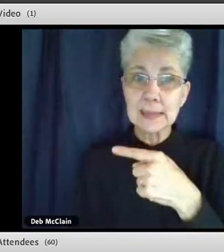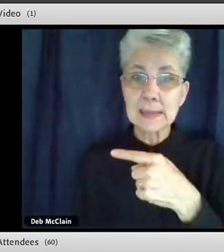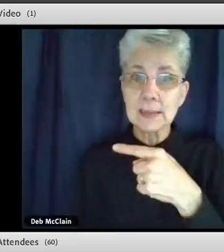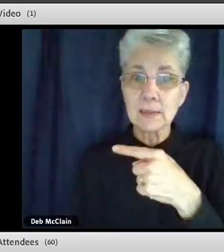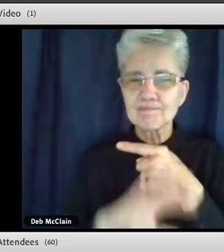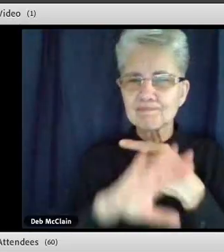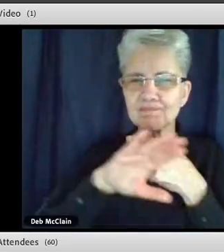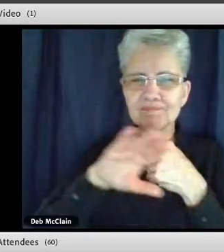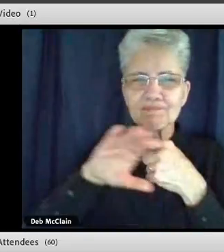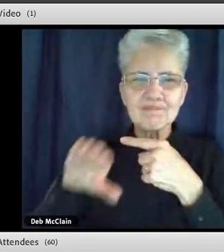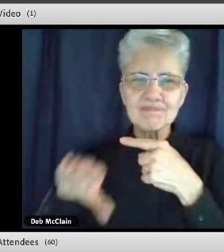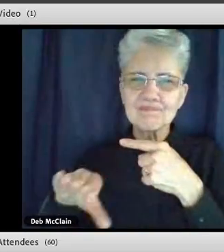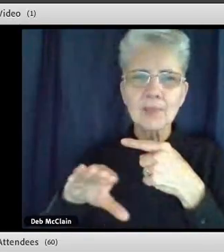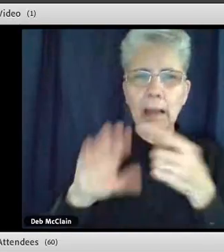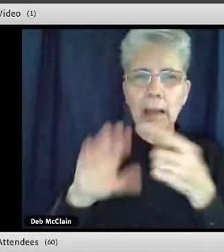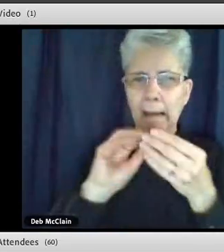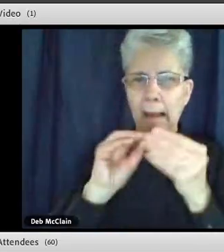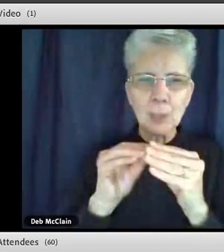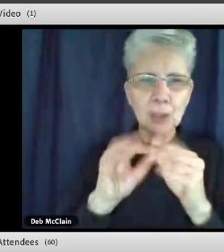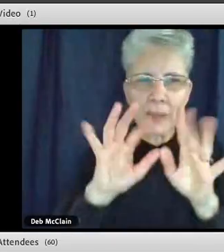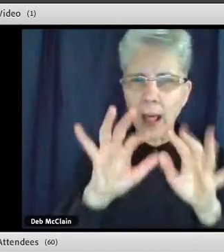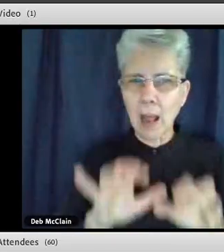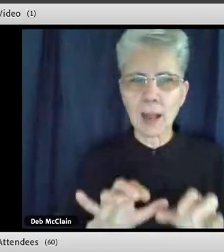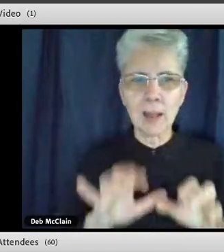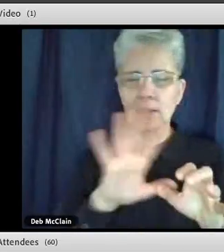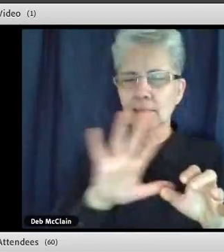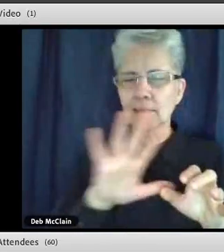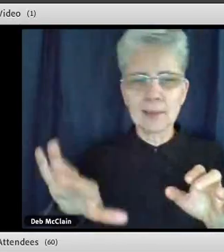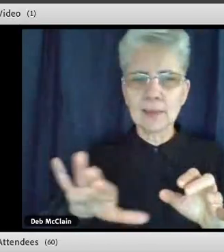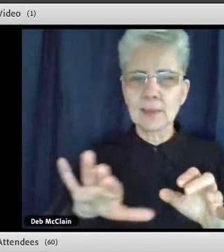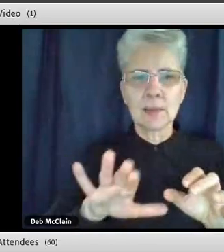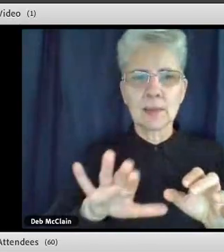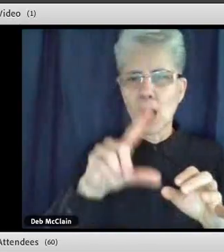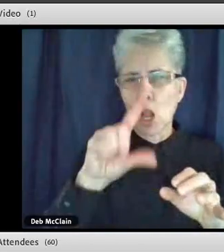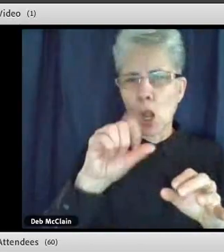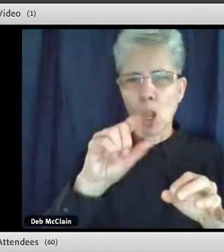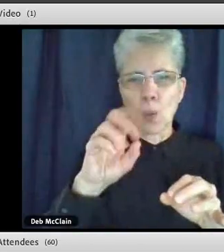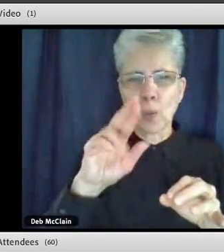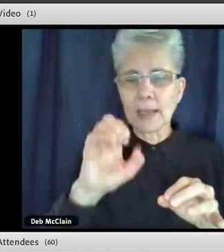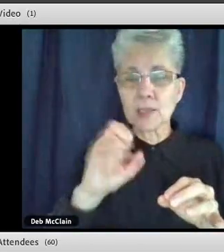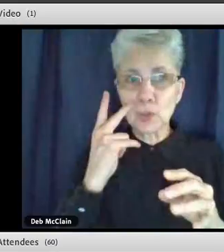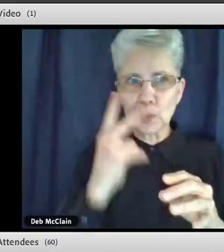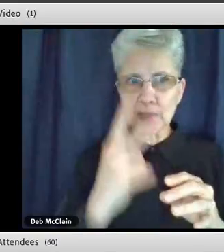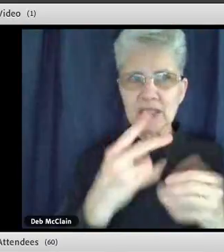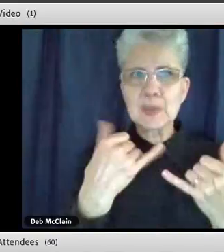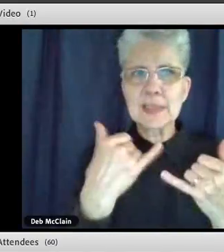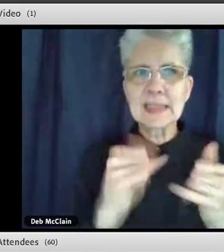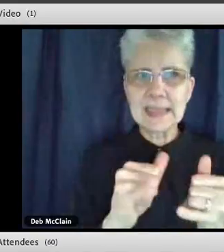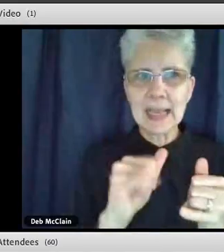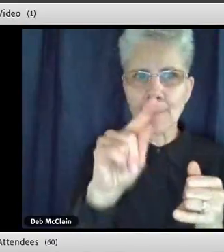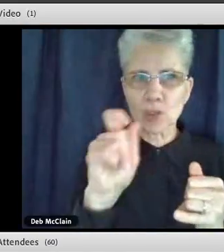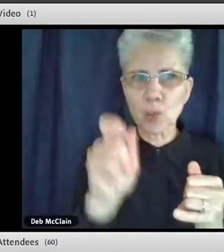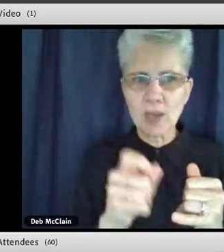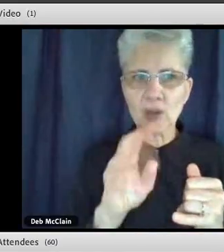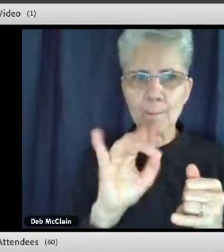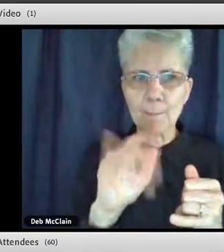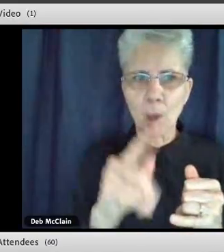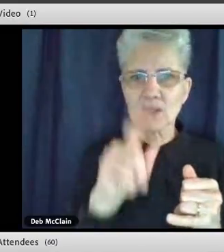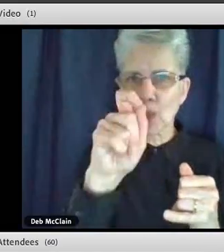little numbers and lowercase letters and so forth, you can still see these punctuation marks, the colons,